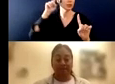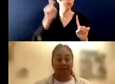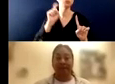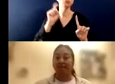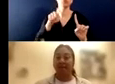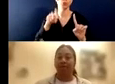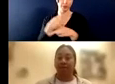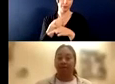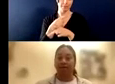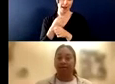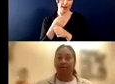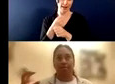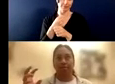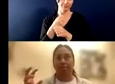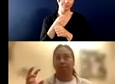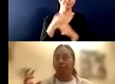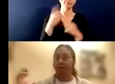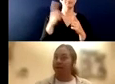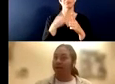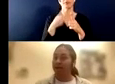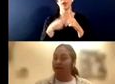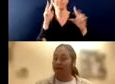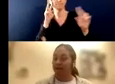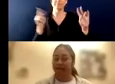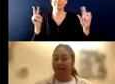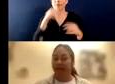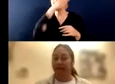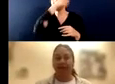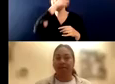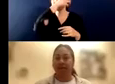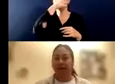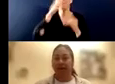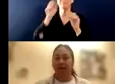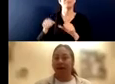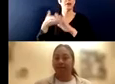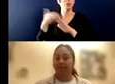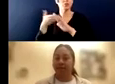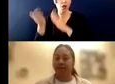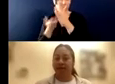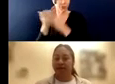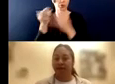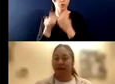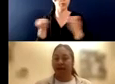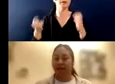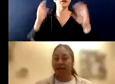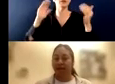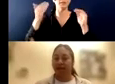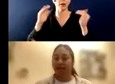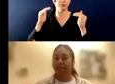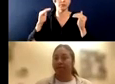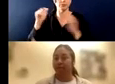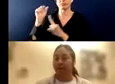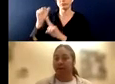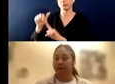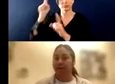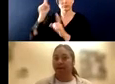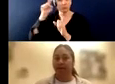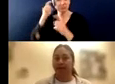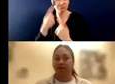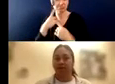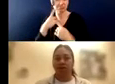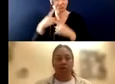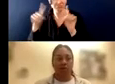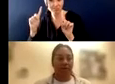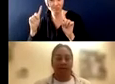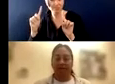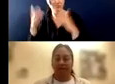should be producing, and then we can run the hearing aid through our equipment and compare how is this hearing aid performing compared